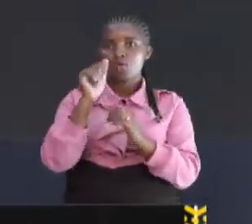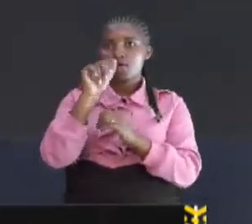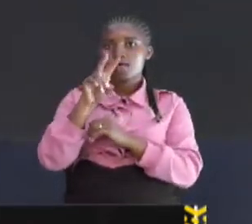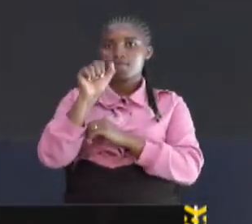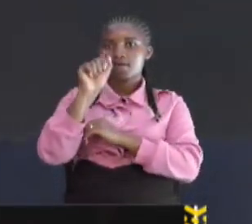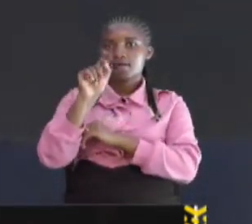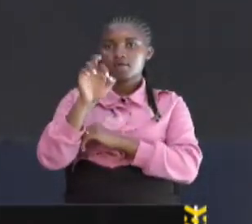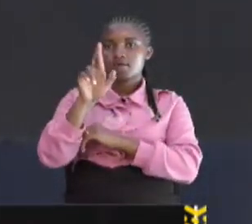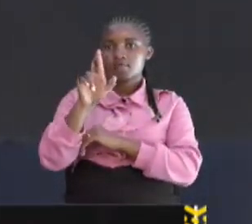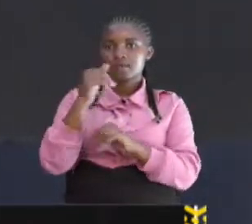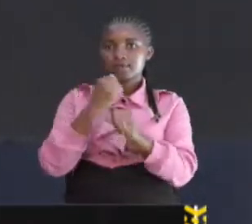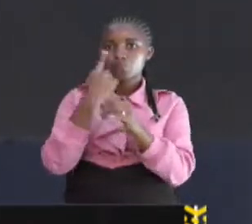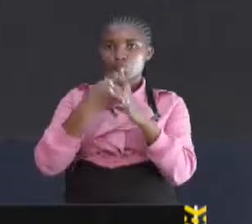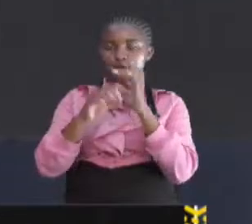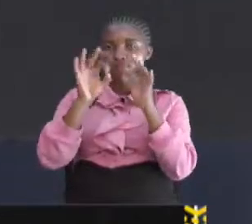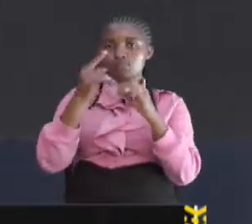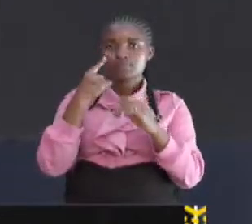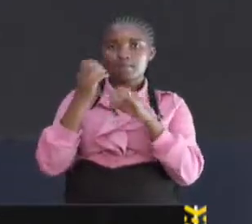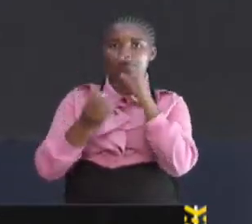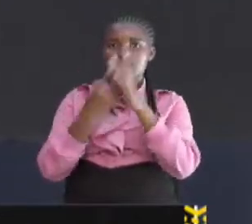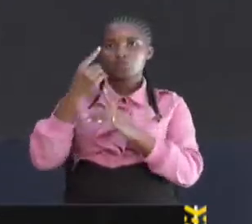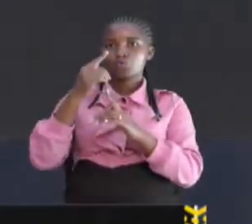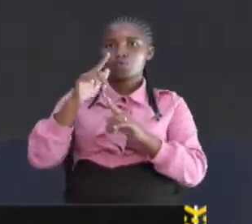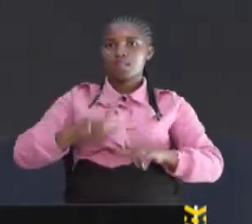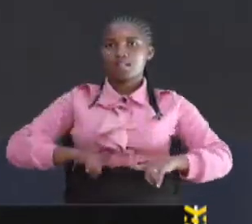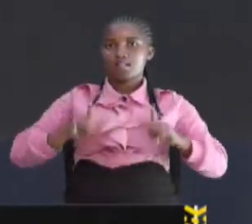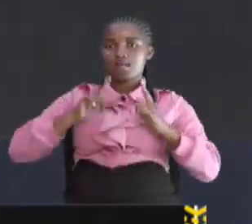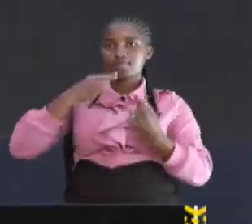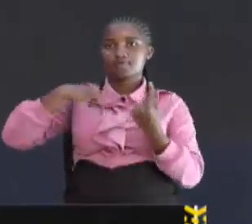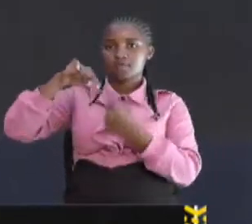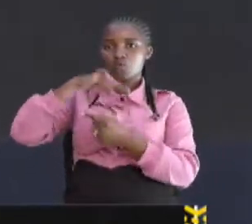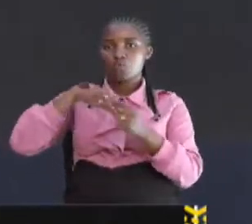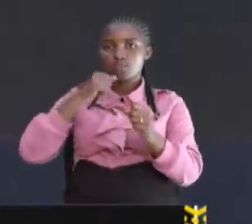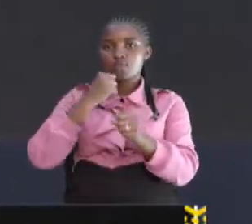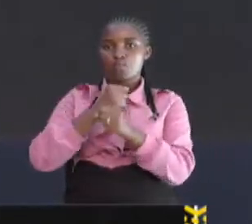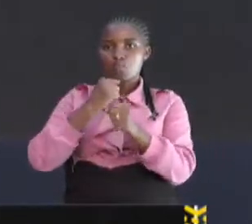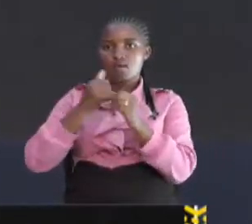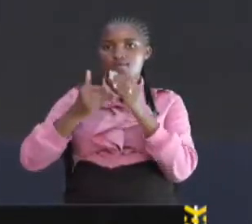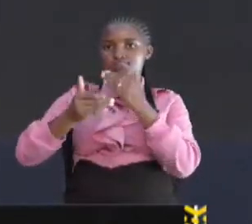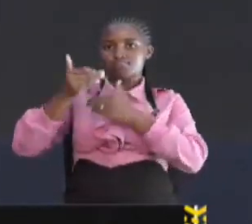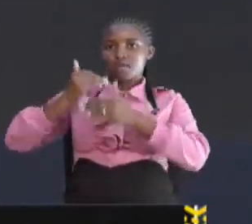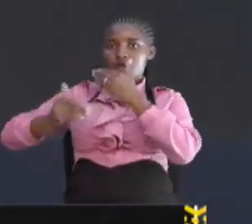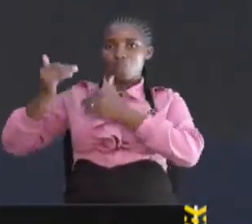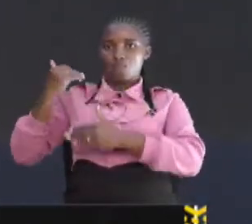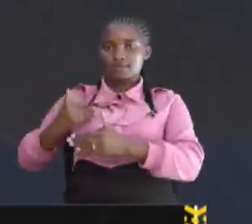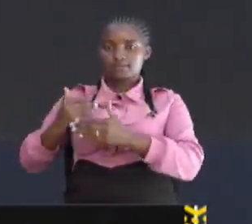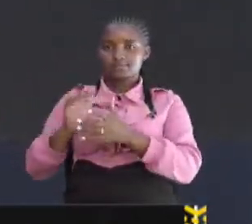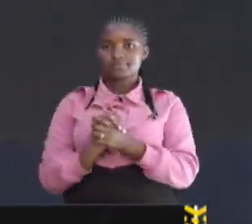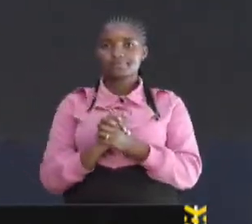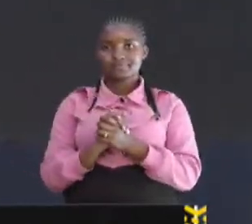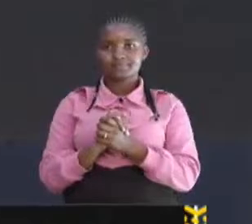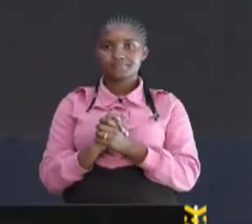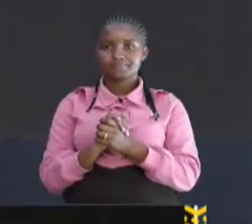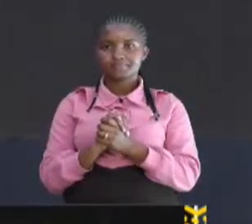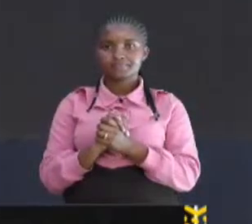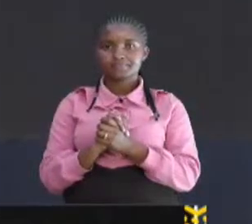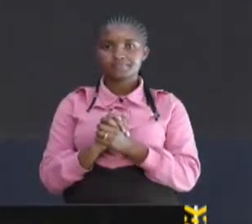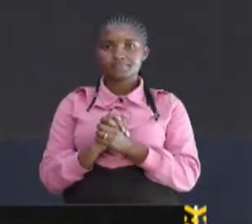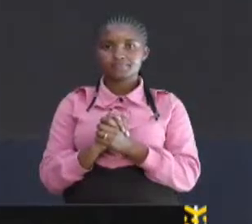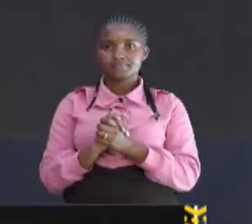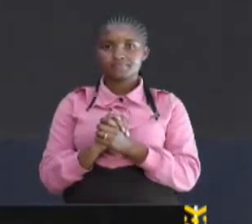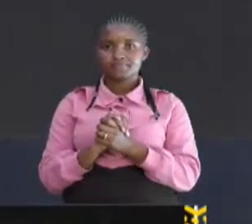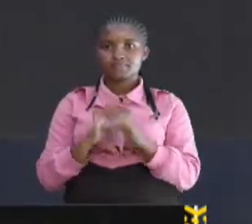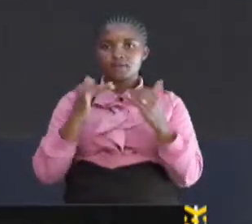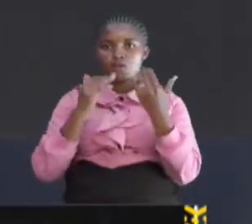if you see the production cycle, they walked backwards, all right? So they threw